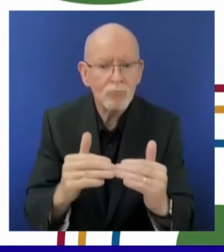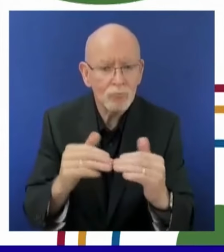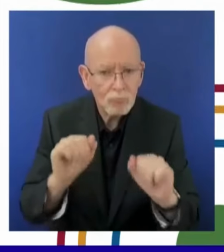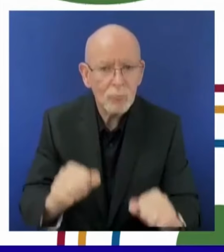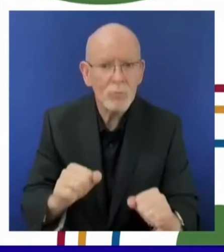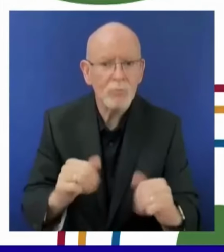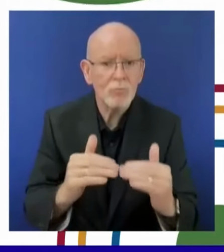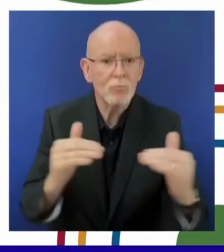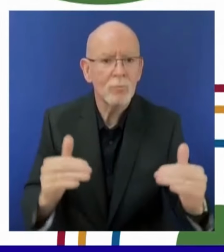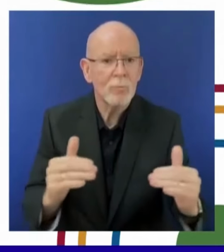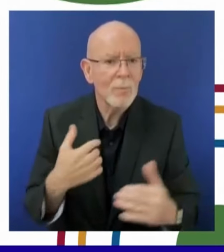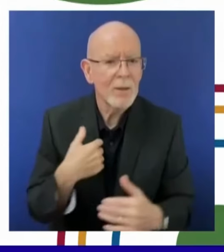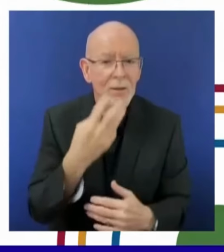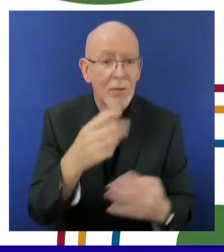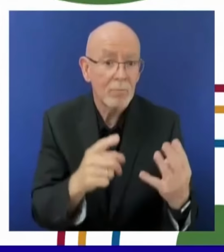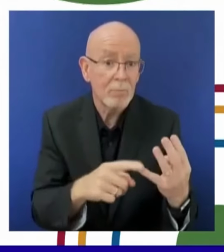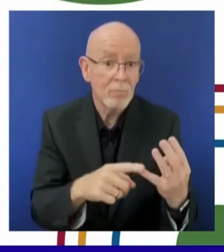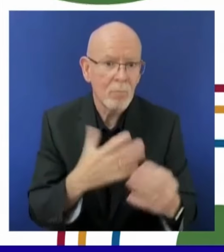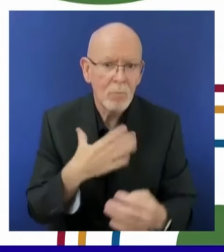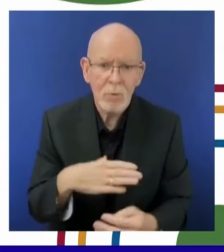including the disabled and